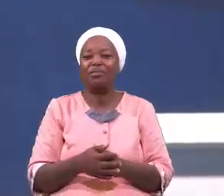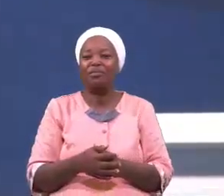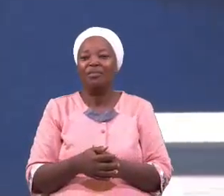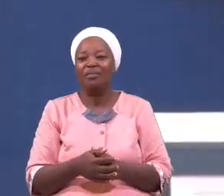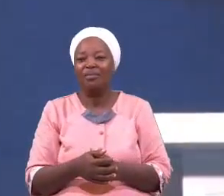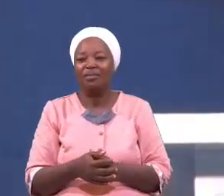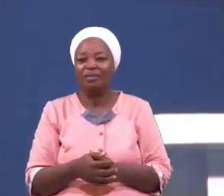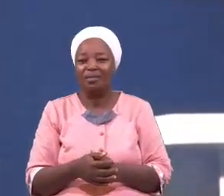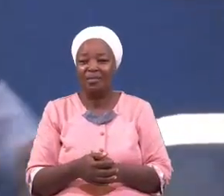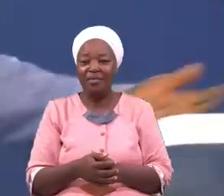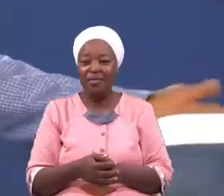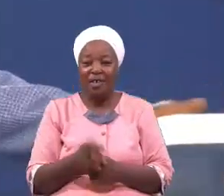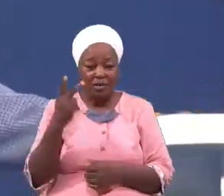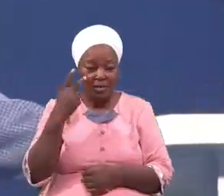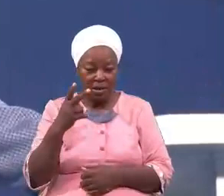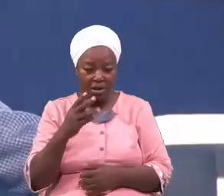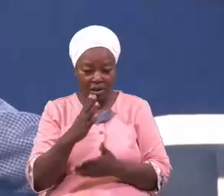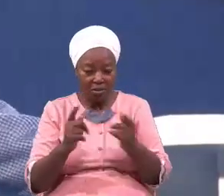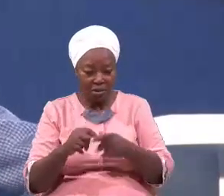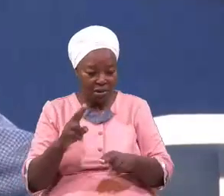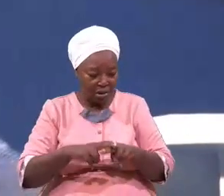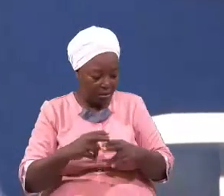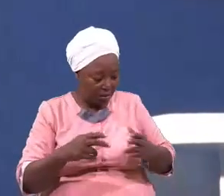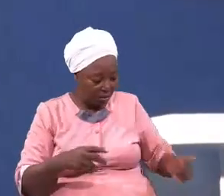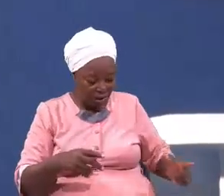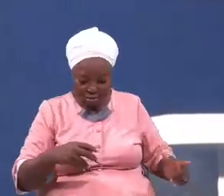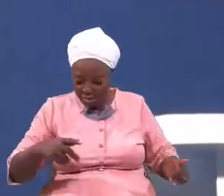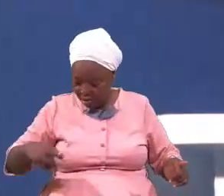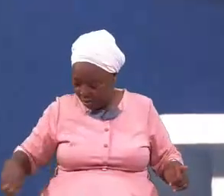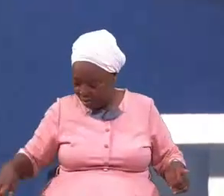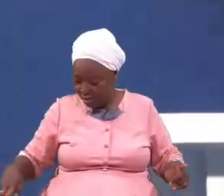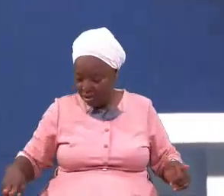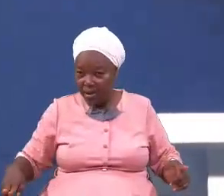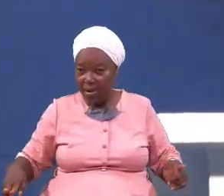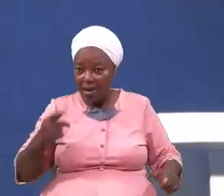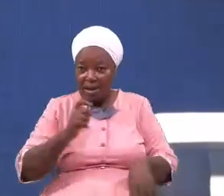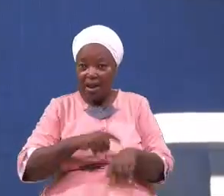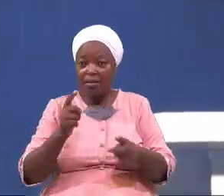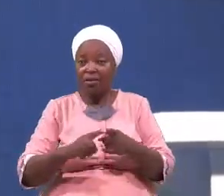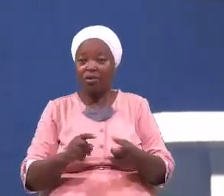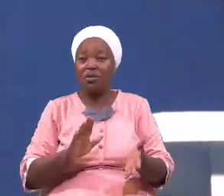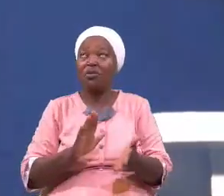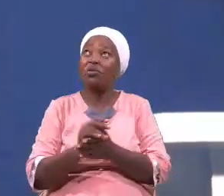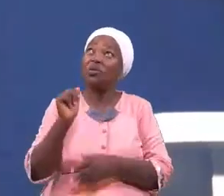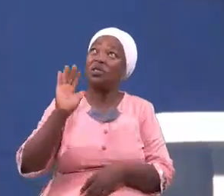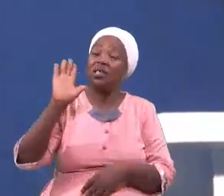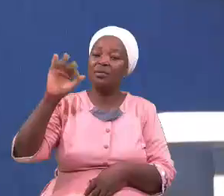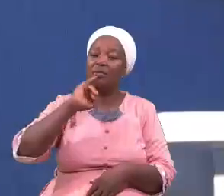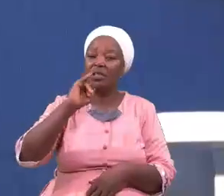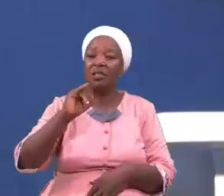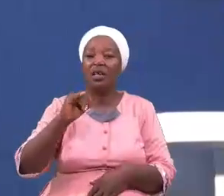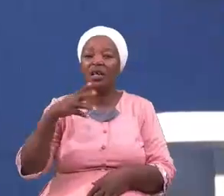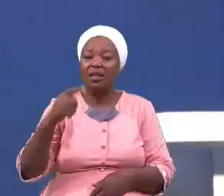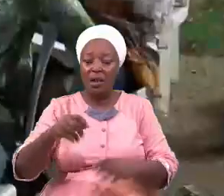He's healing the person by your right. He's healing the person by your left. The time to trust him, the power is